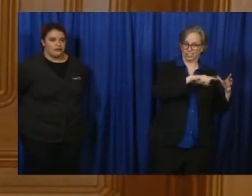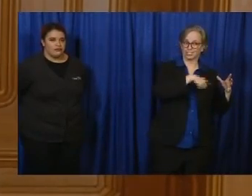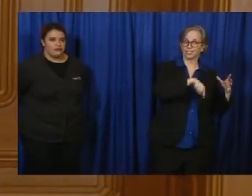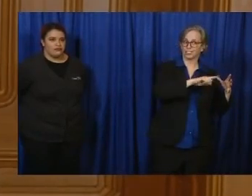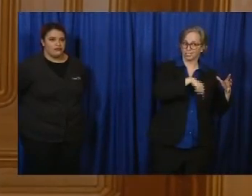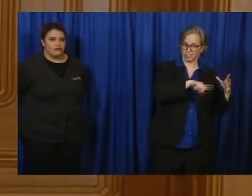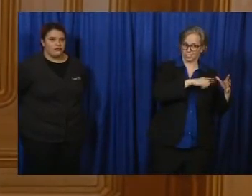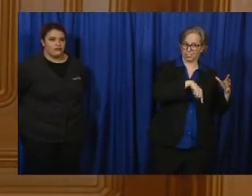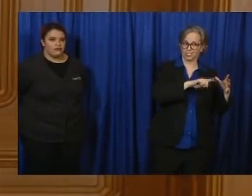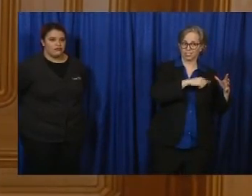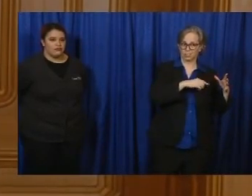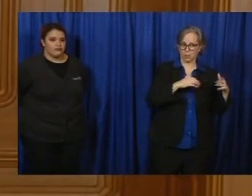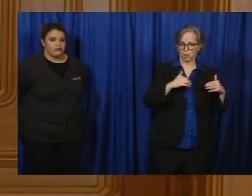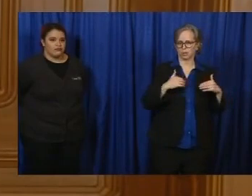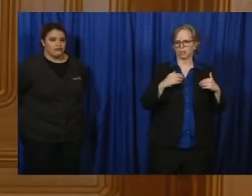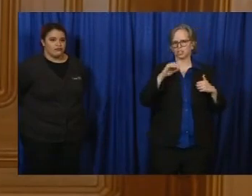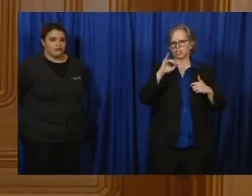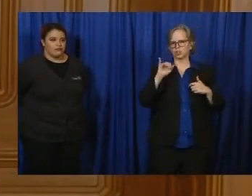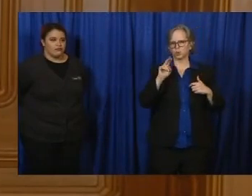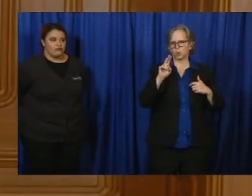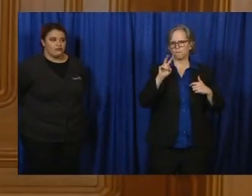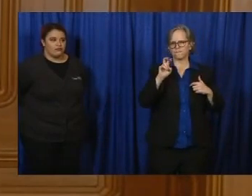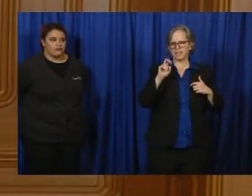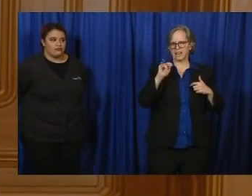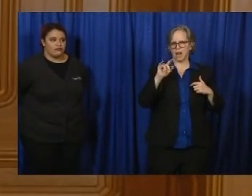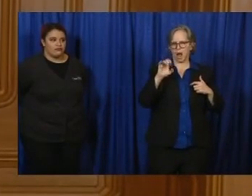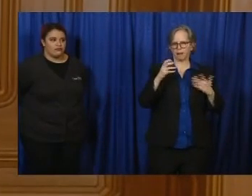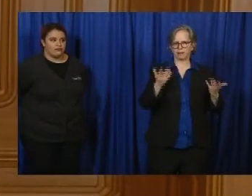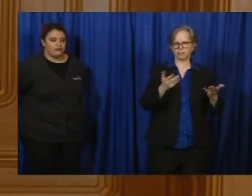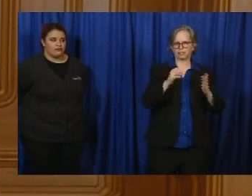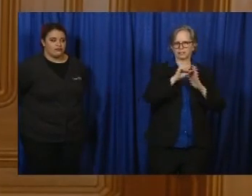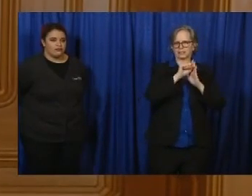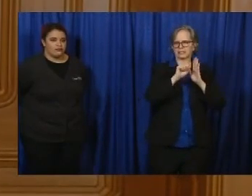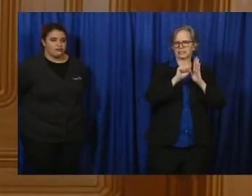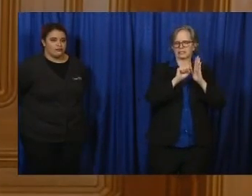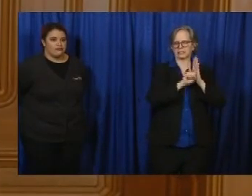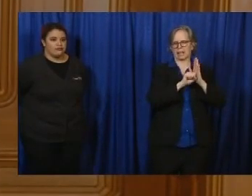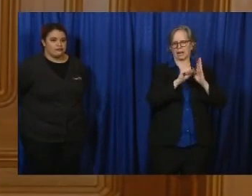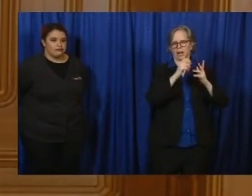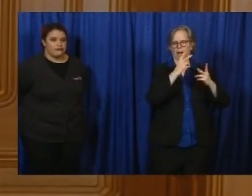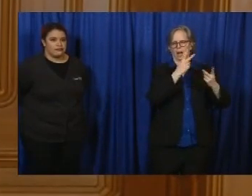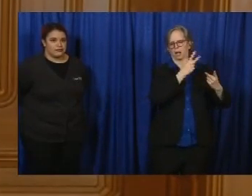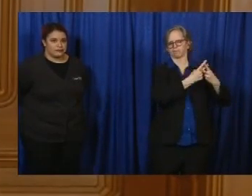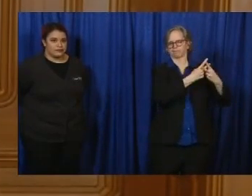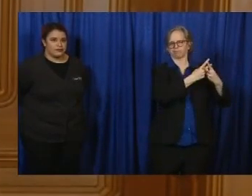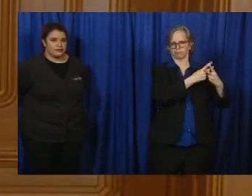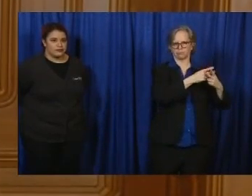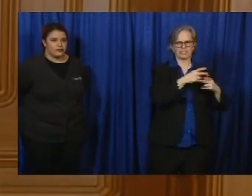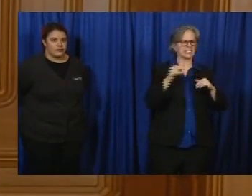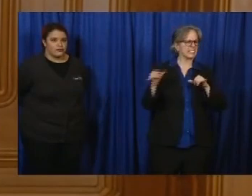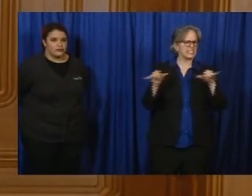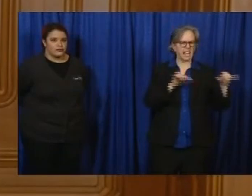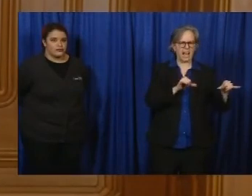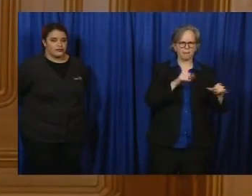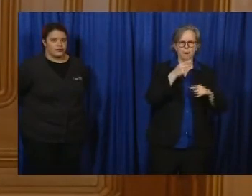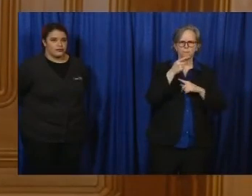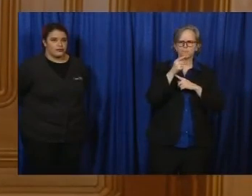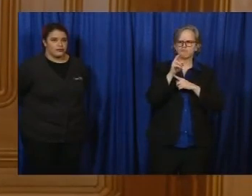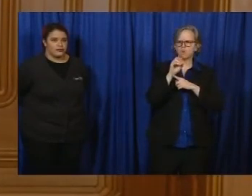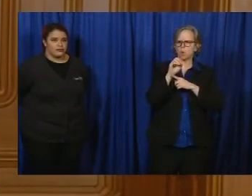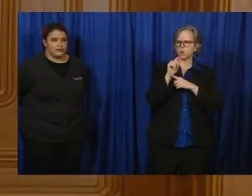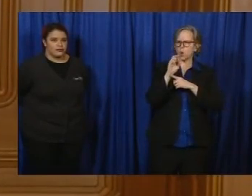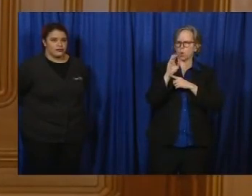people, juveniles who are in state custody. We've also implemented similar protocols in our